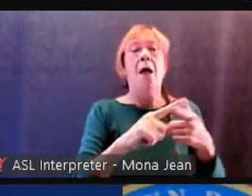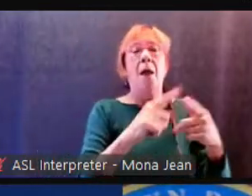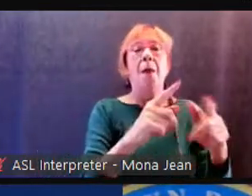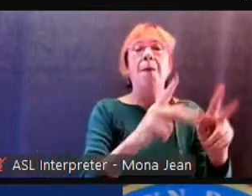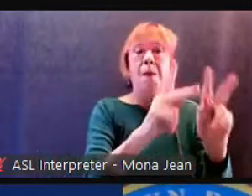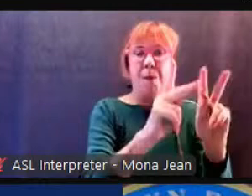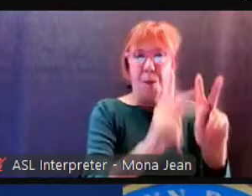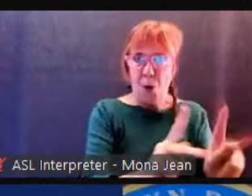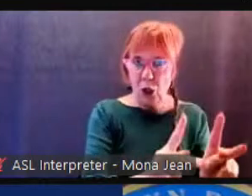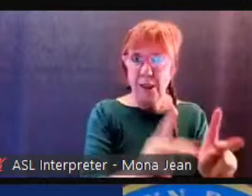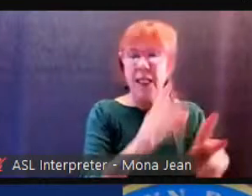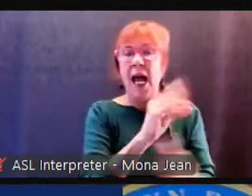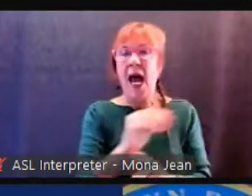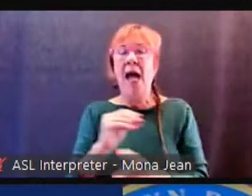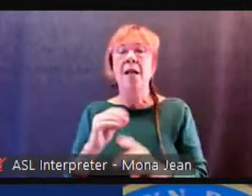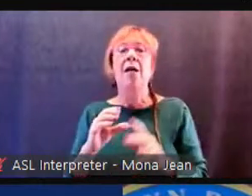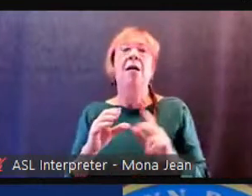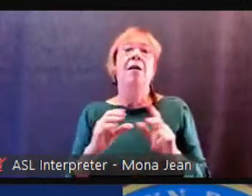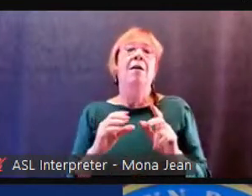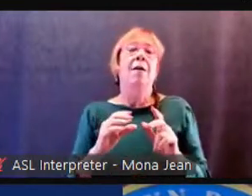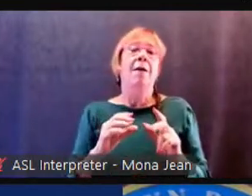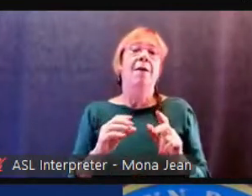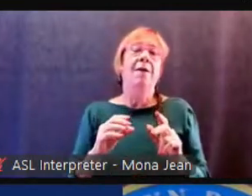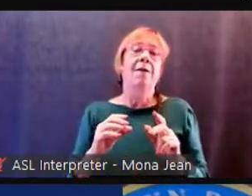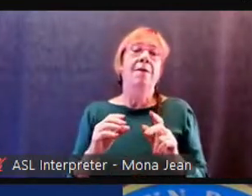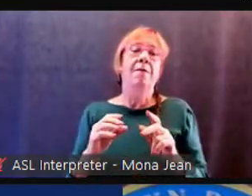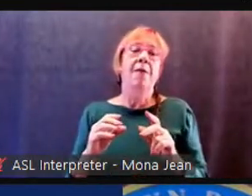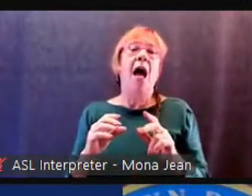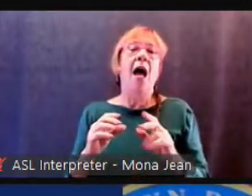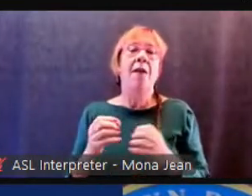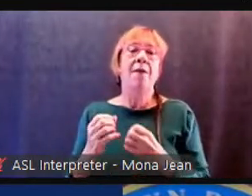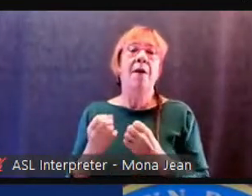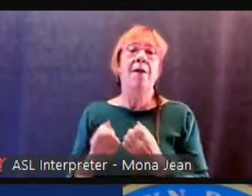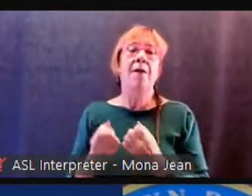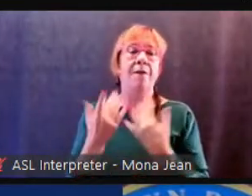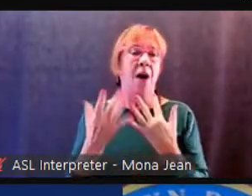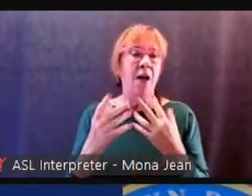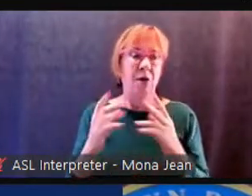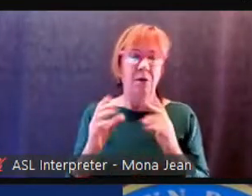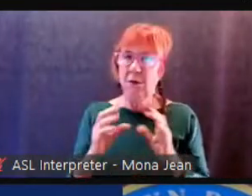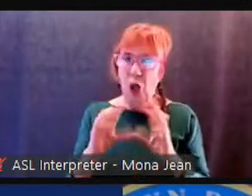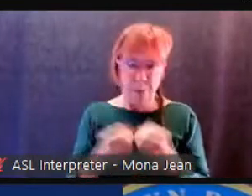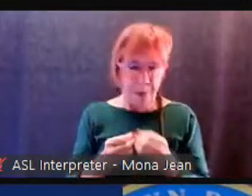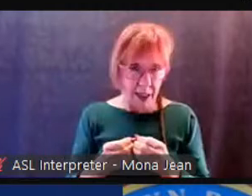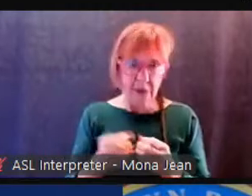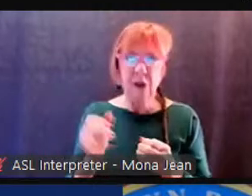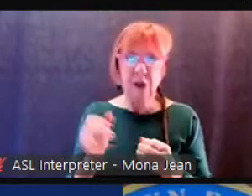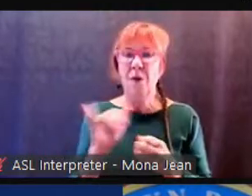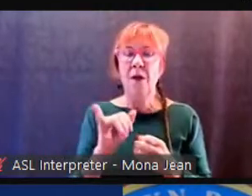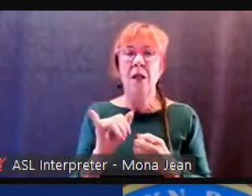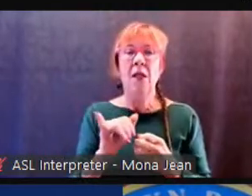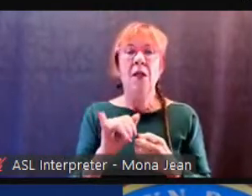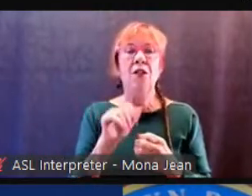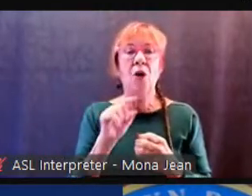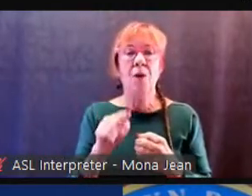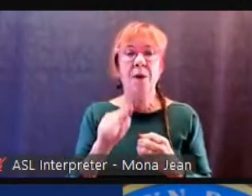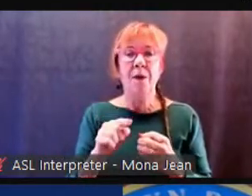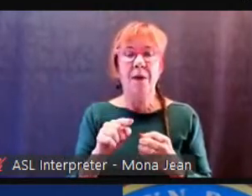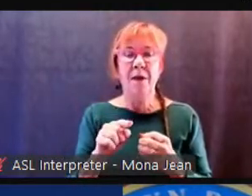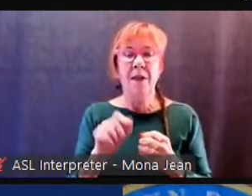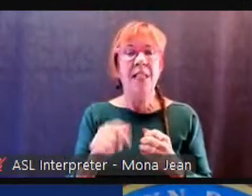mortgage company. This was also brought up during our special meeting for renters and those whose homes are still standing last